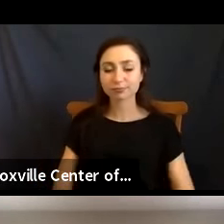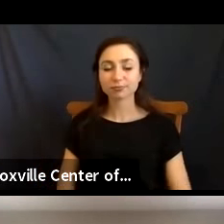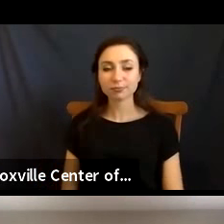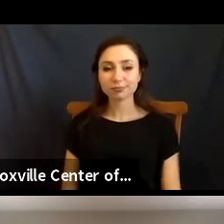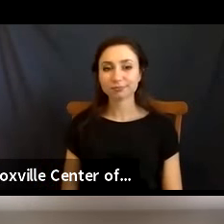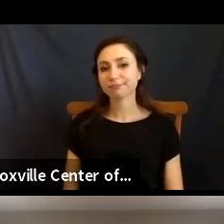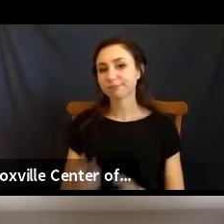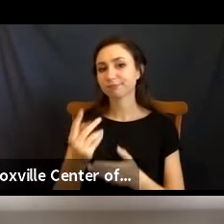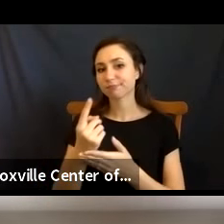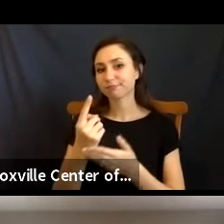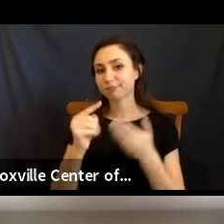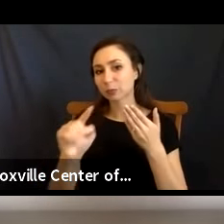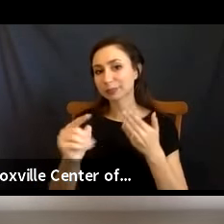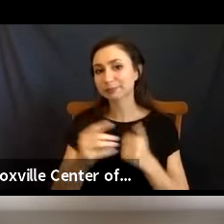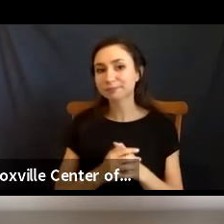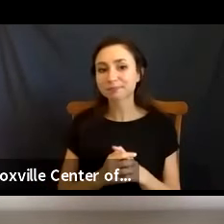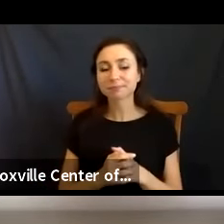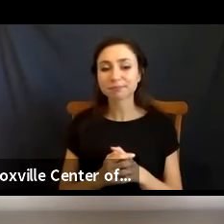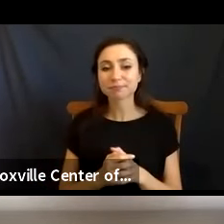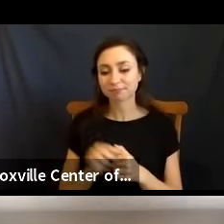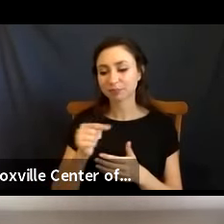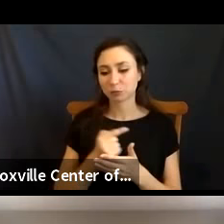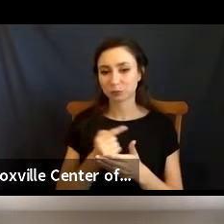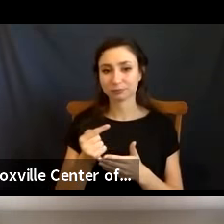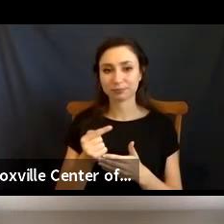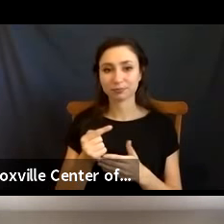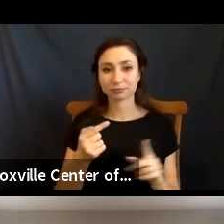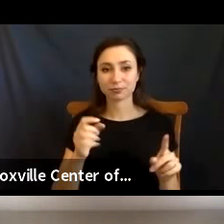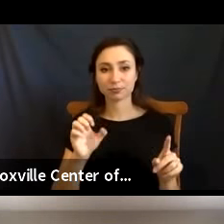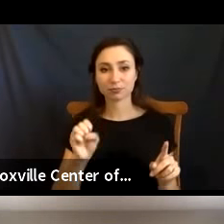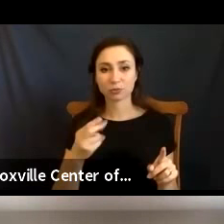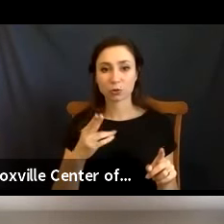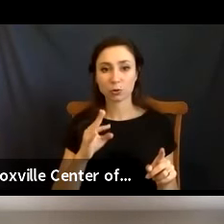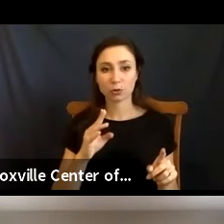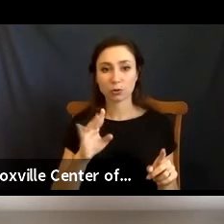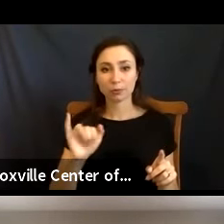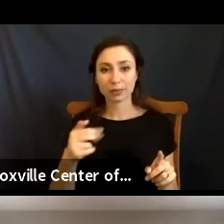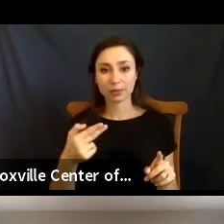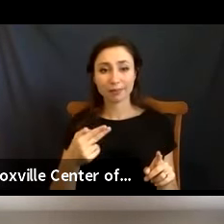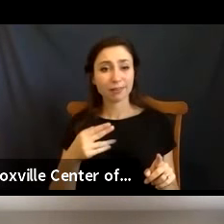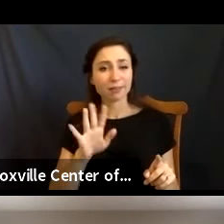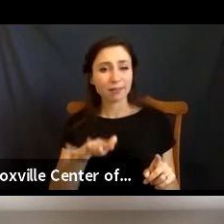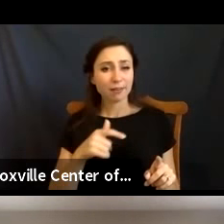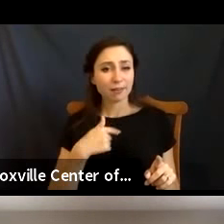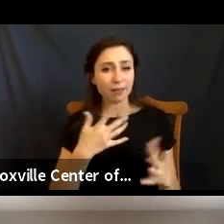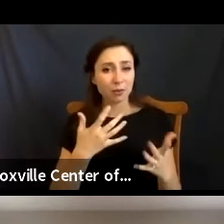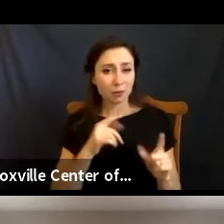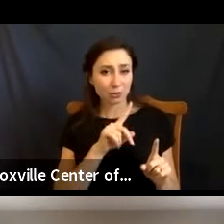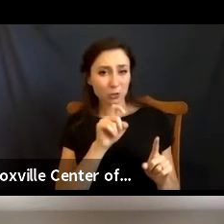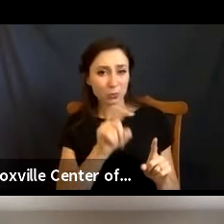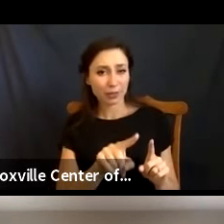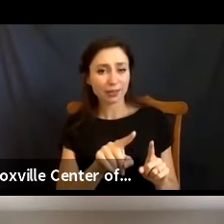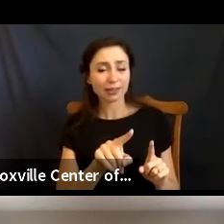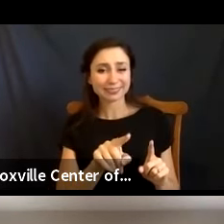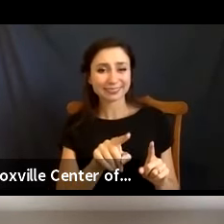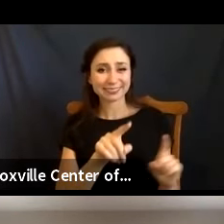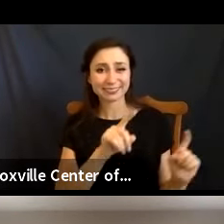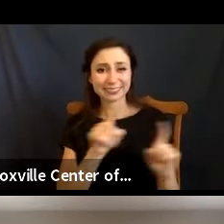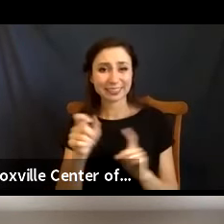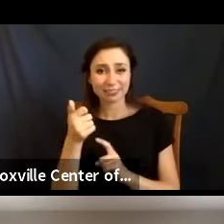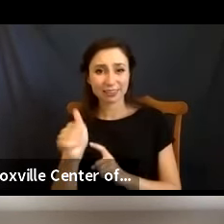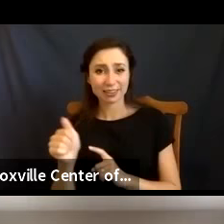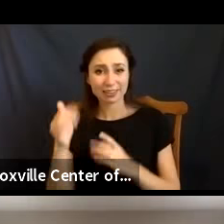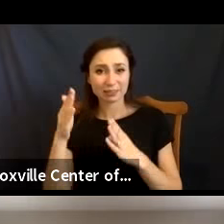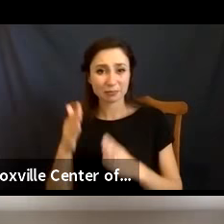weeks of time. Dr. Gocher, I would like to ask, does this give anybody fundamentally any